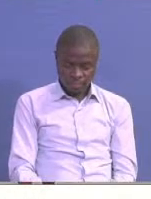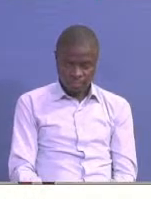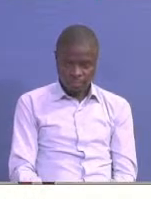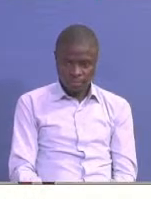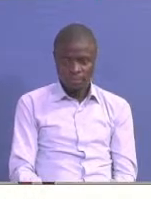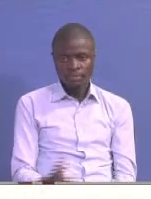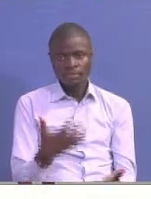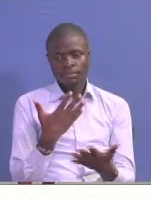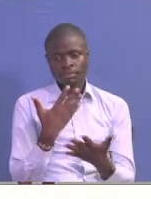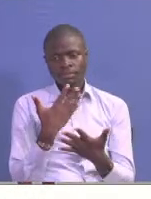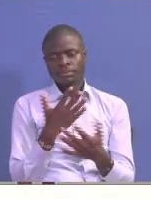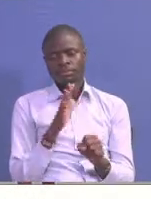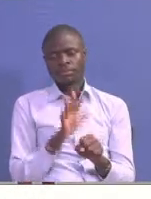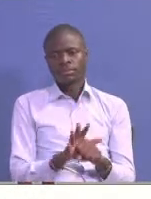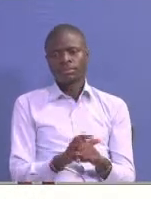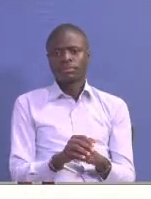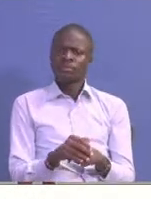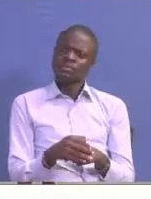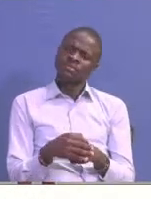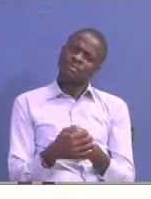Thank you very much.